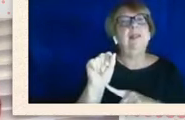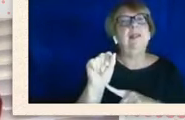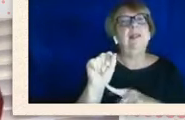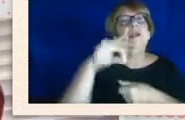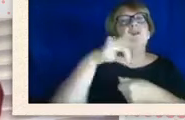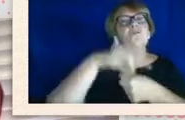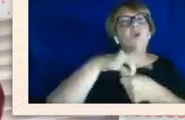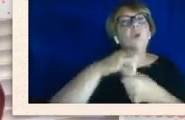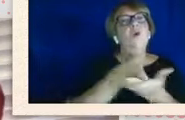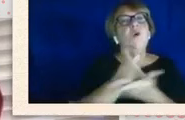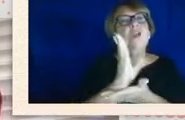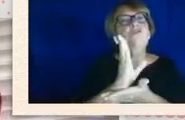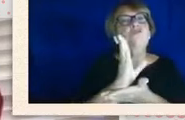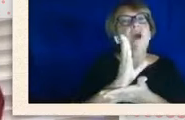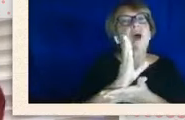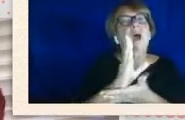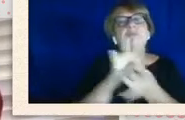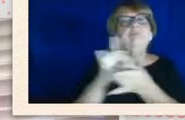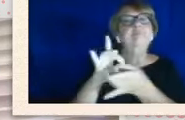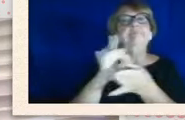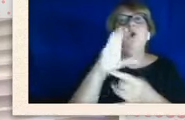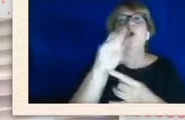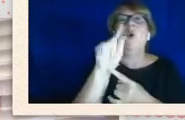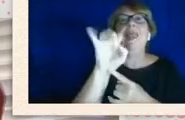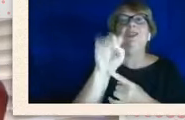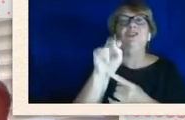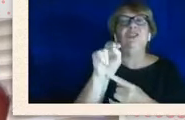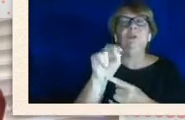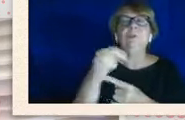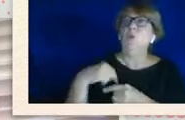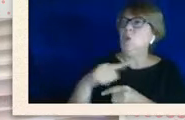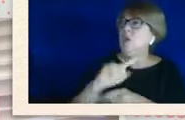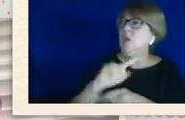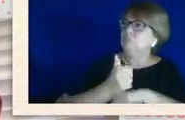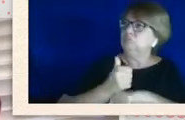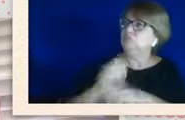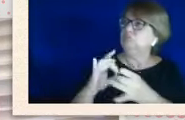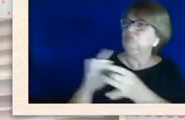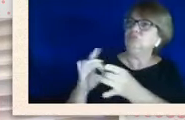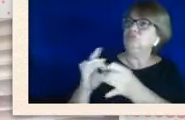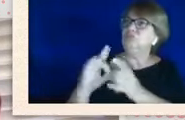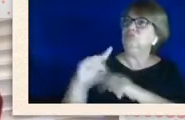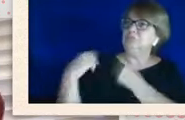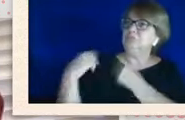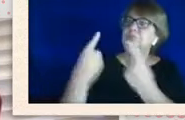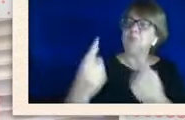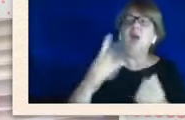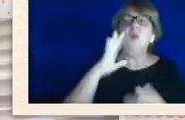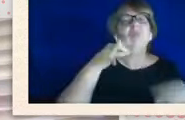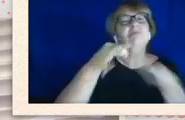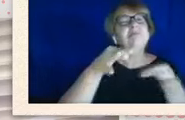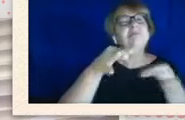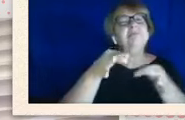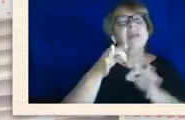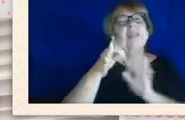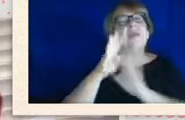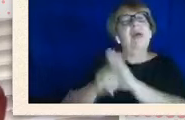rights coalition. We've been together for a while, and we'll get a chance to tell you some of our backstory about how we got